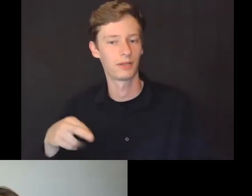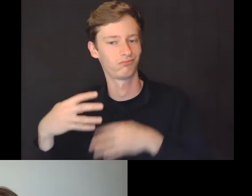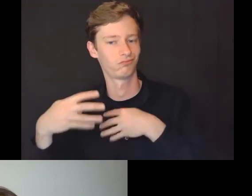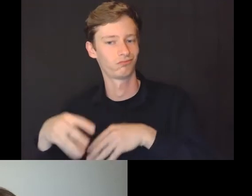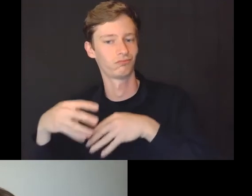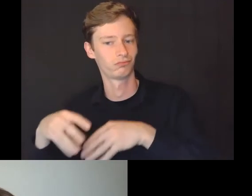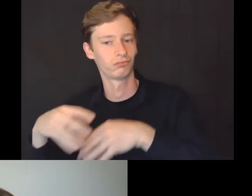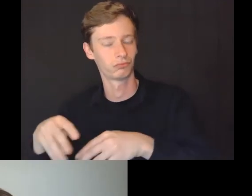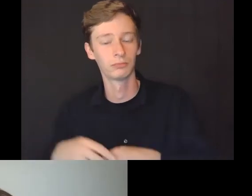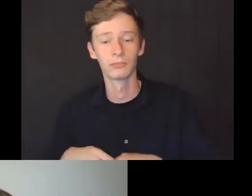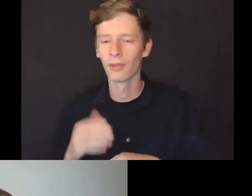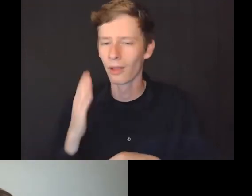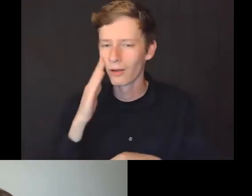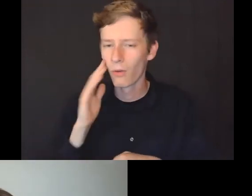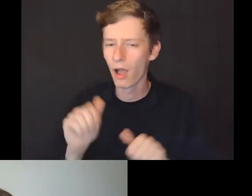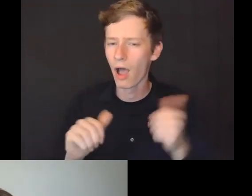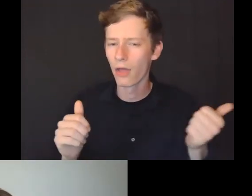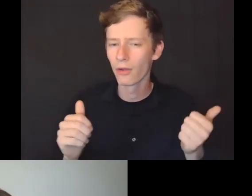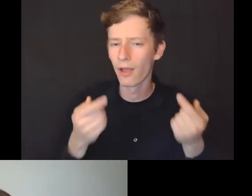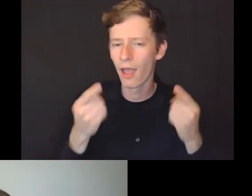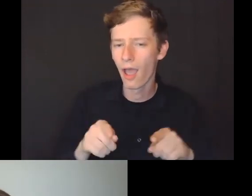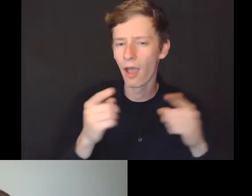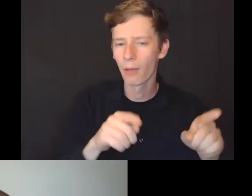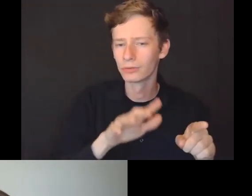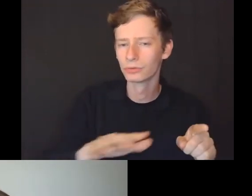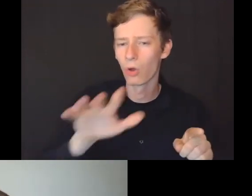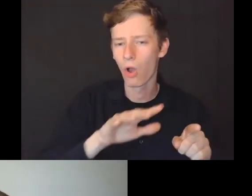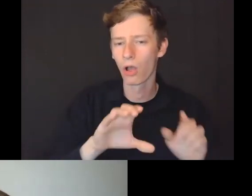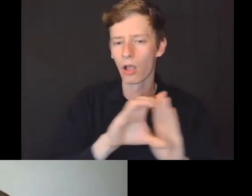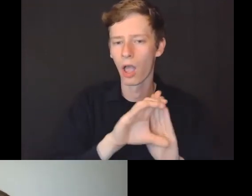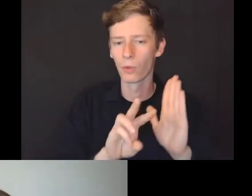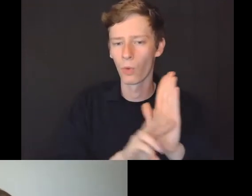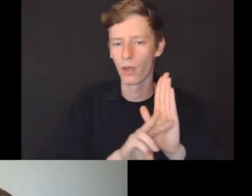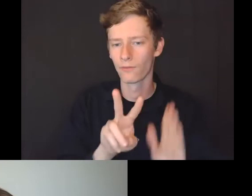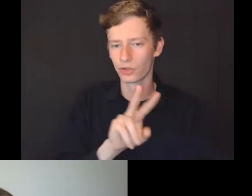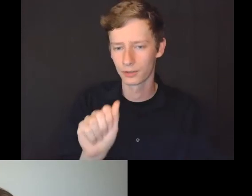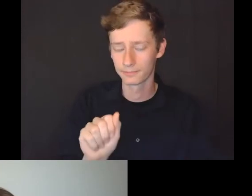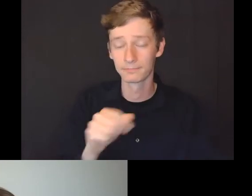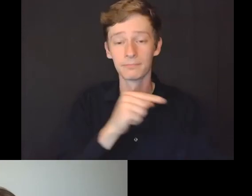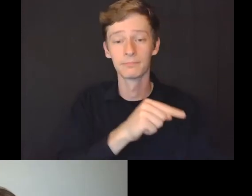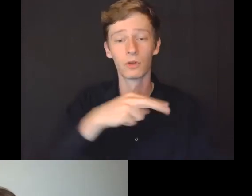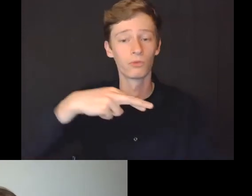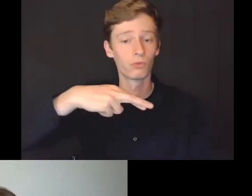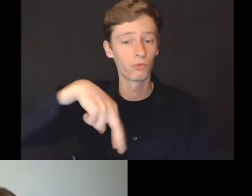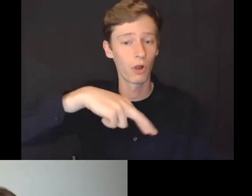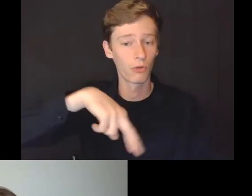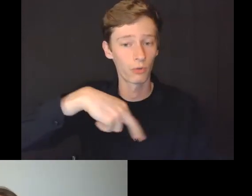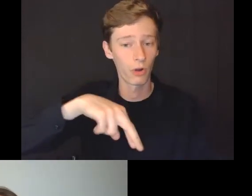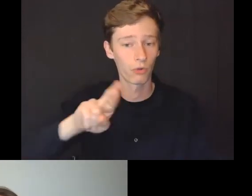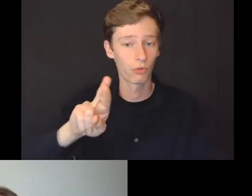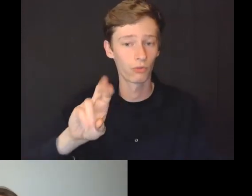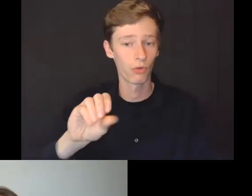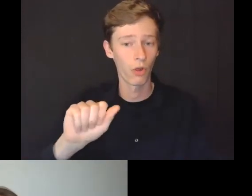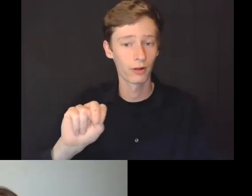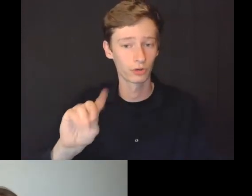events in the works across the Commonwealth. There's an event being planned in Roanoke right now for May 14th as well.